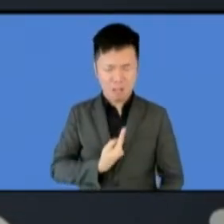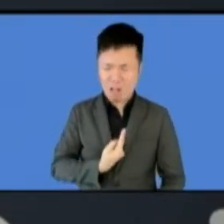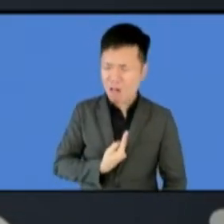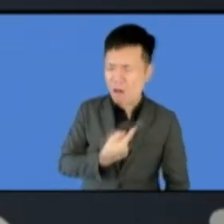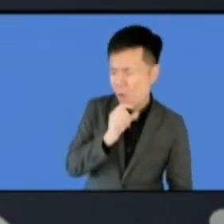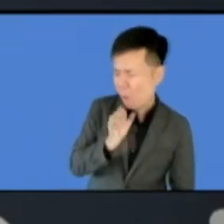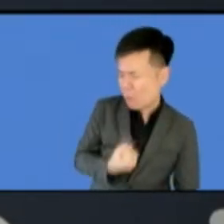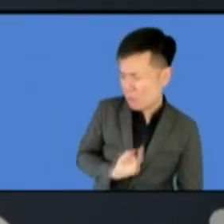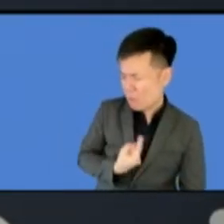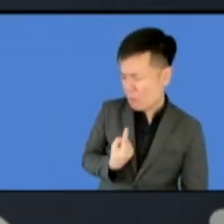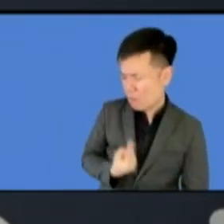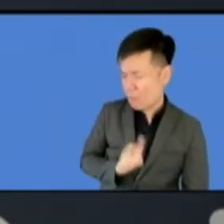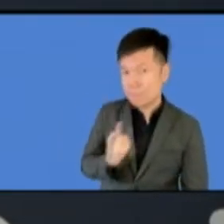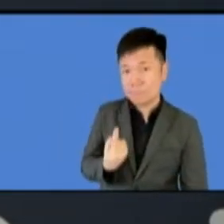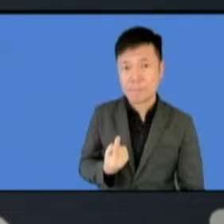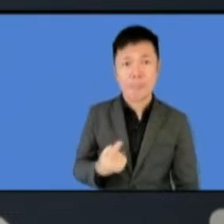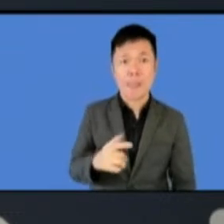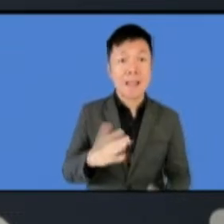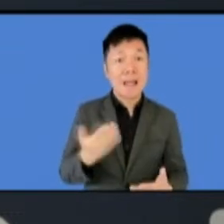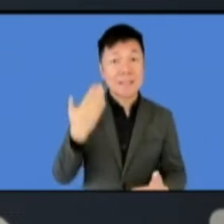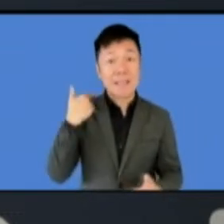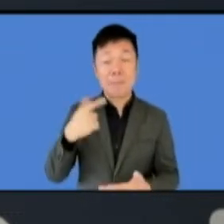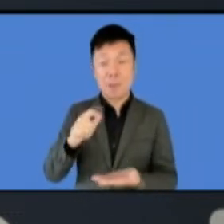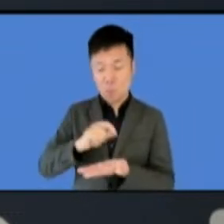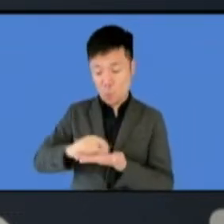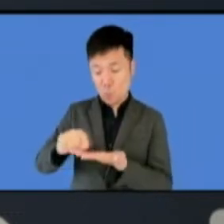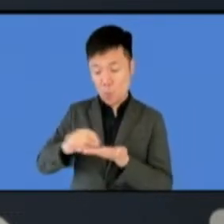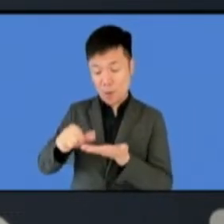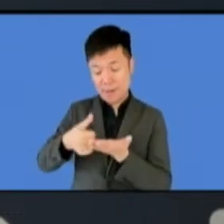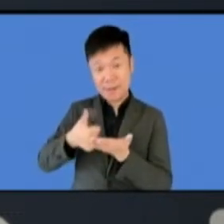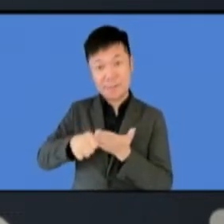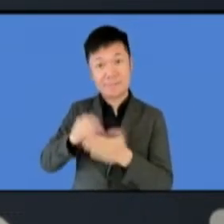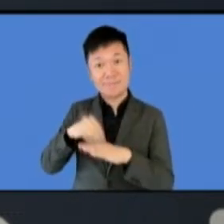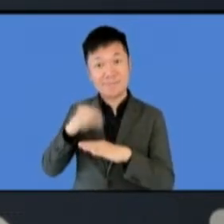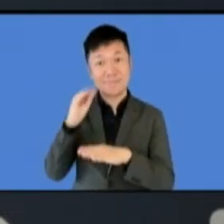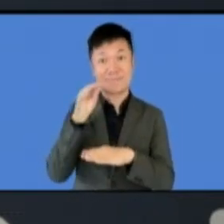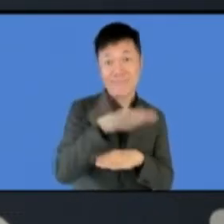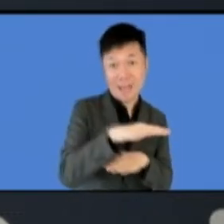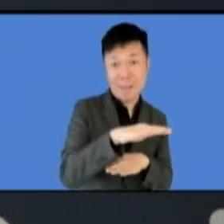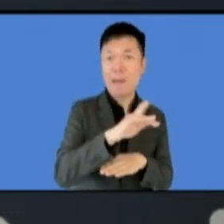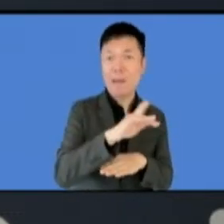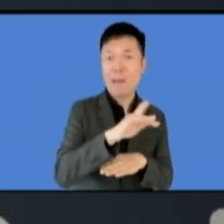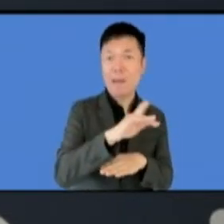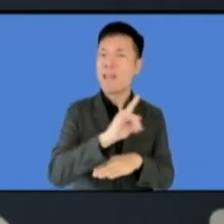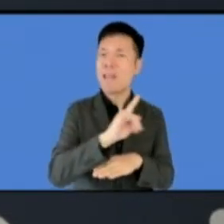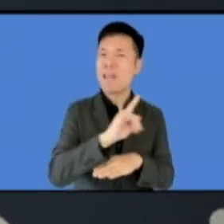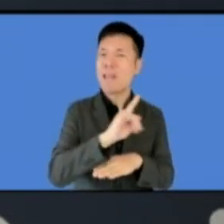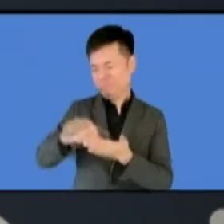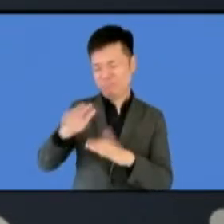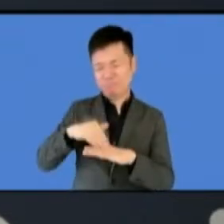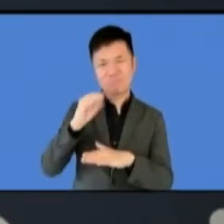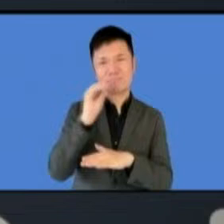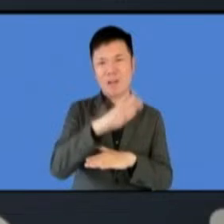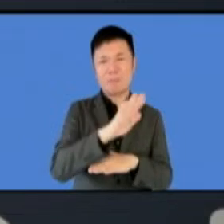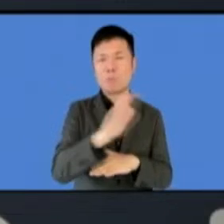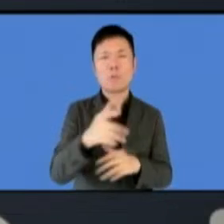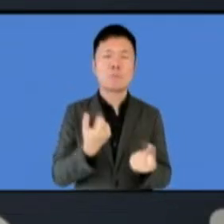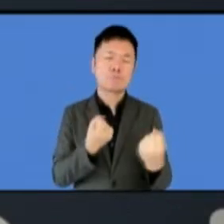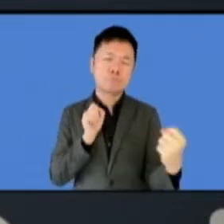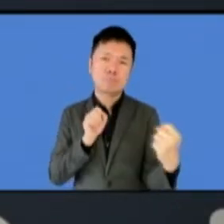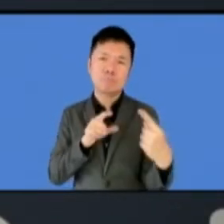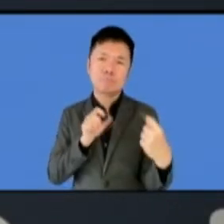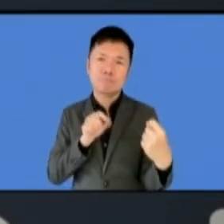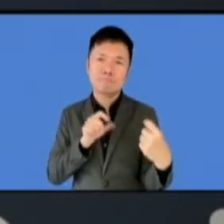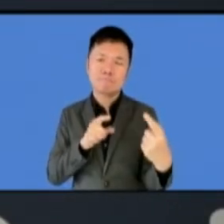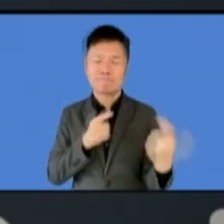Earlier, there used to be pen pals. Now we have the phone pals or the virtual pals, if you may. So the idea